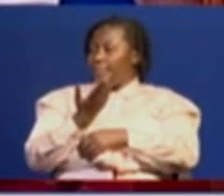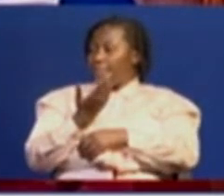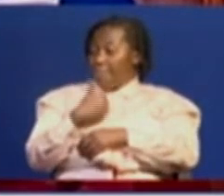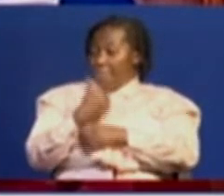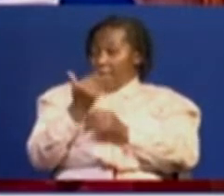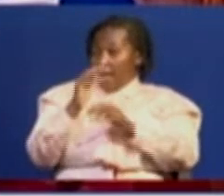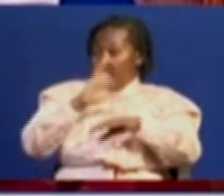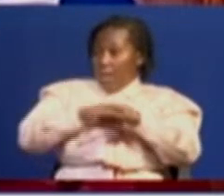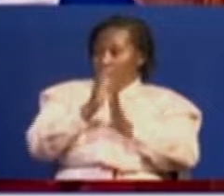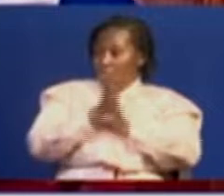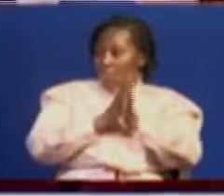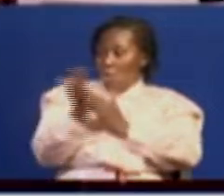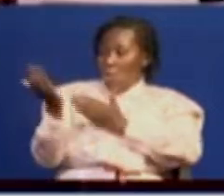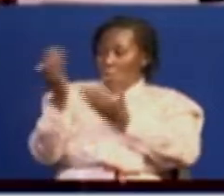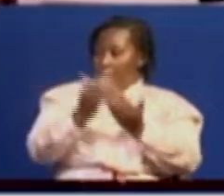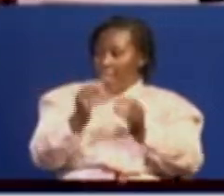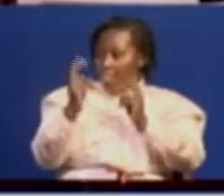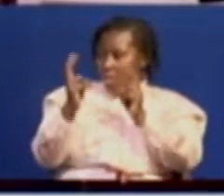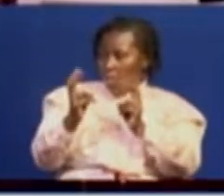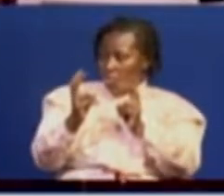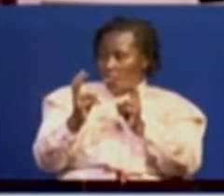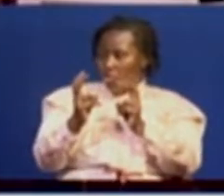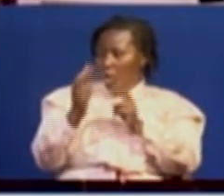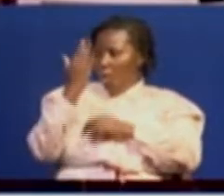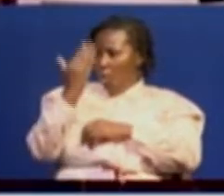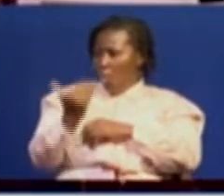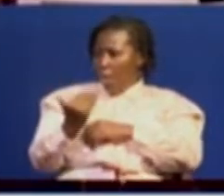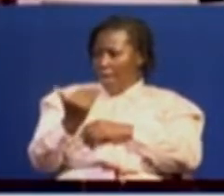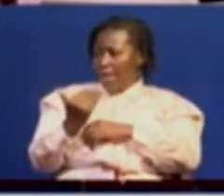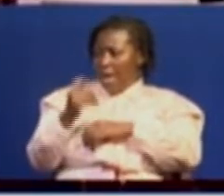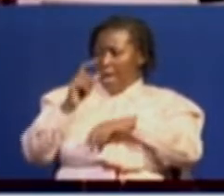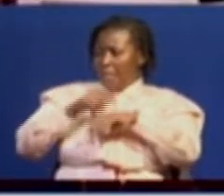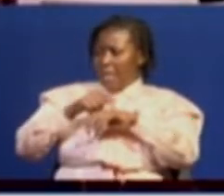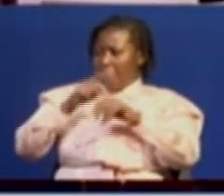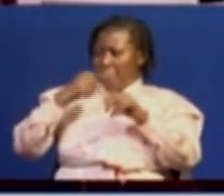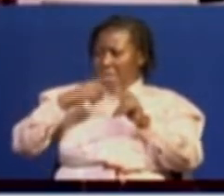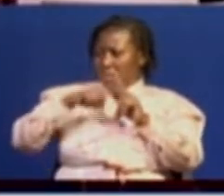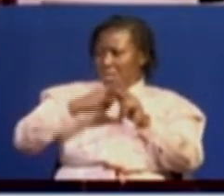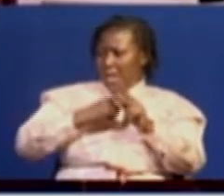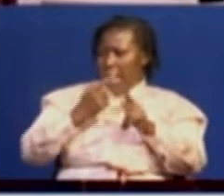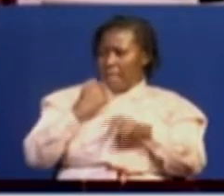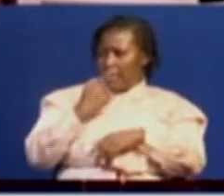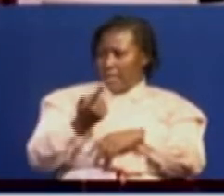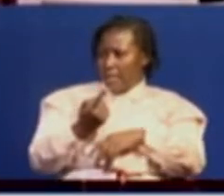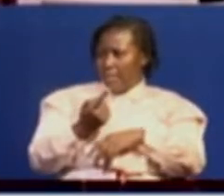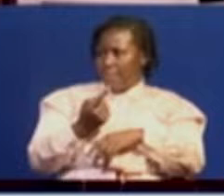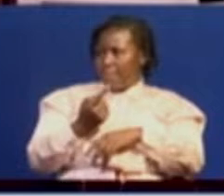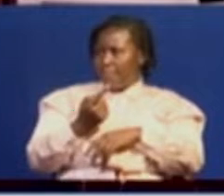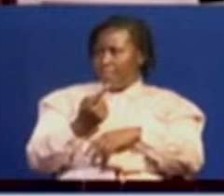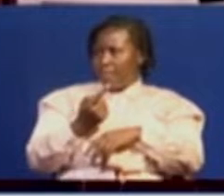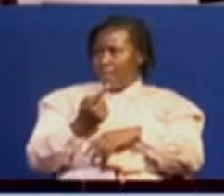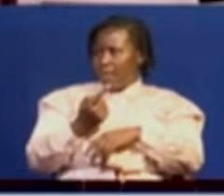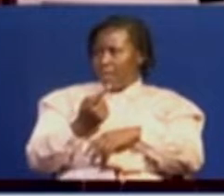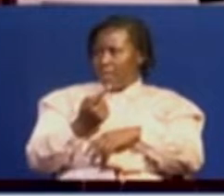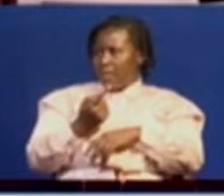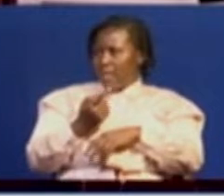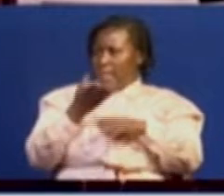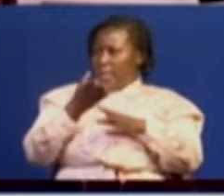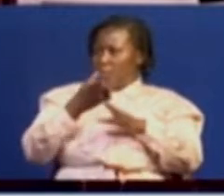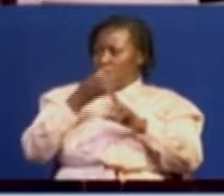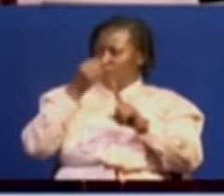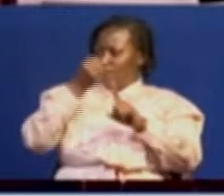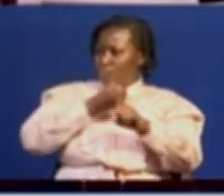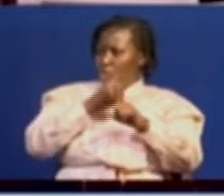I got motivated to bring this motion because when I started, I said it is in